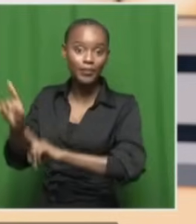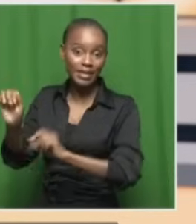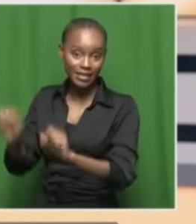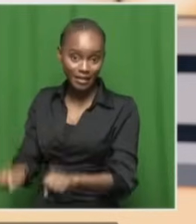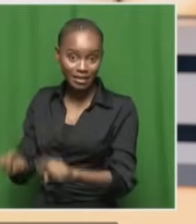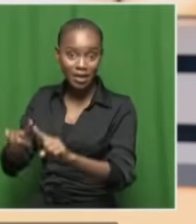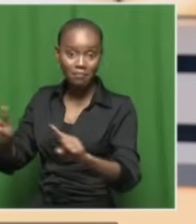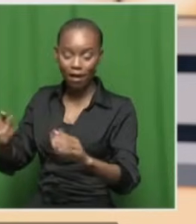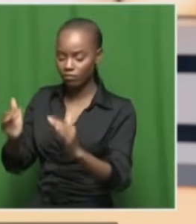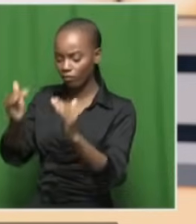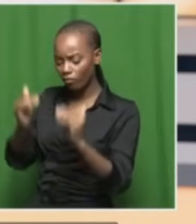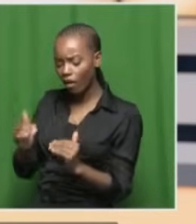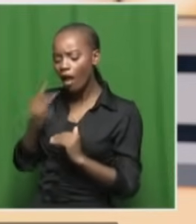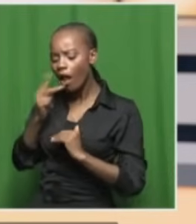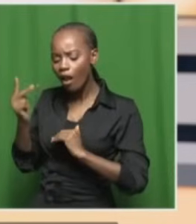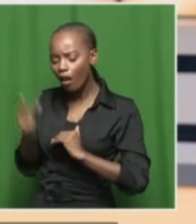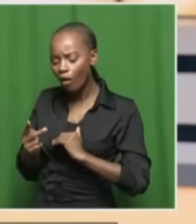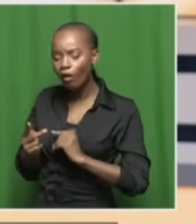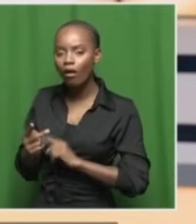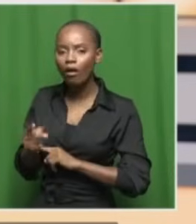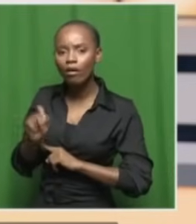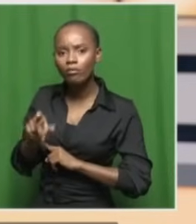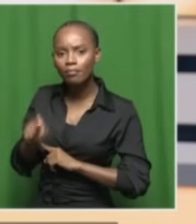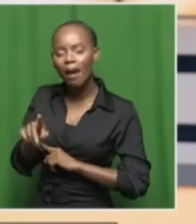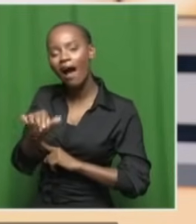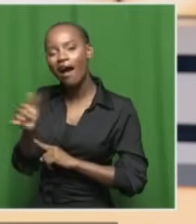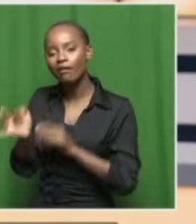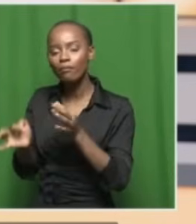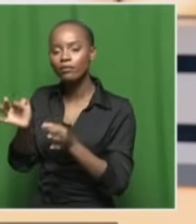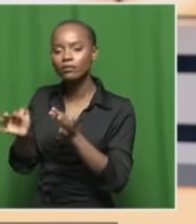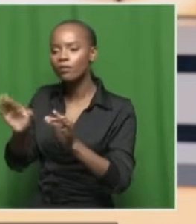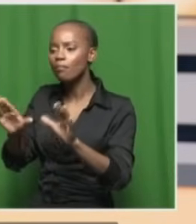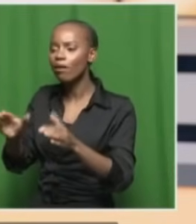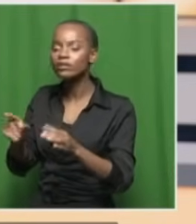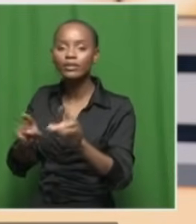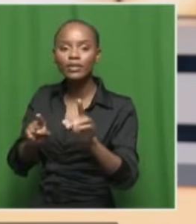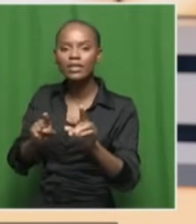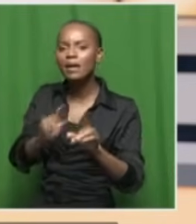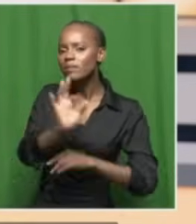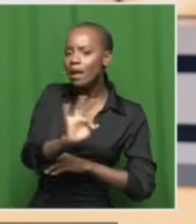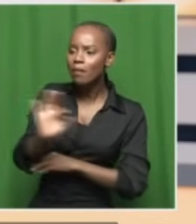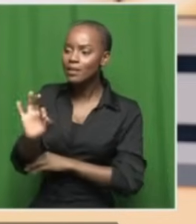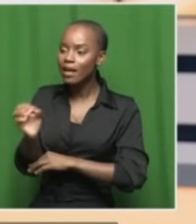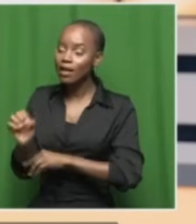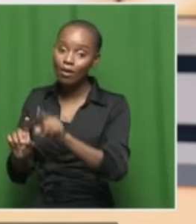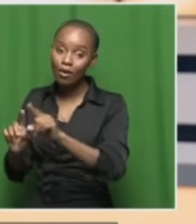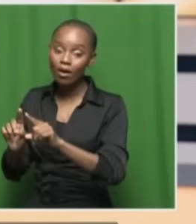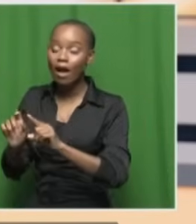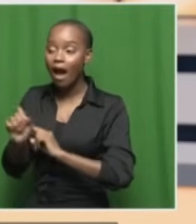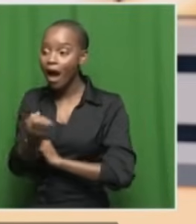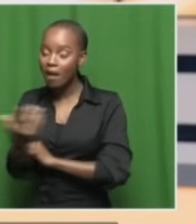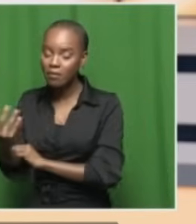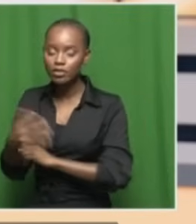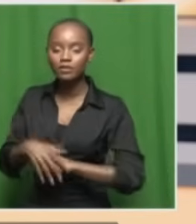it's important to look at the margins as they stand. So the ANC,